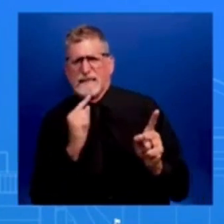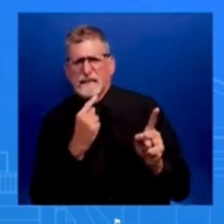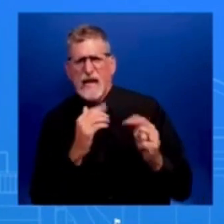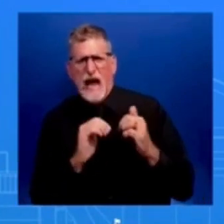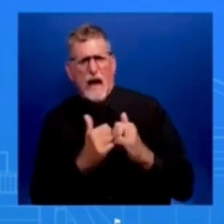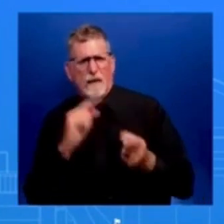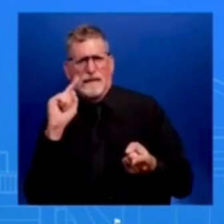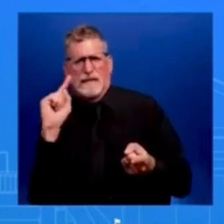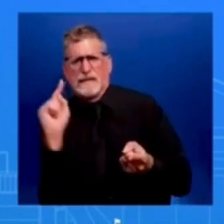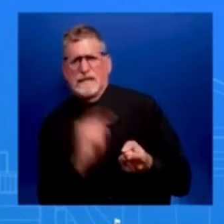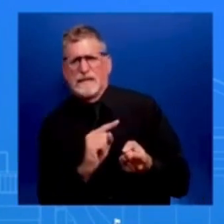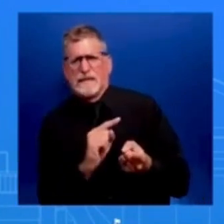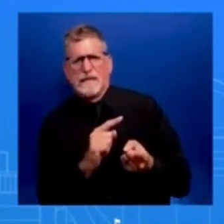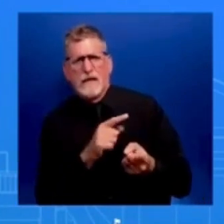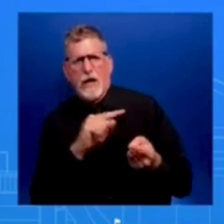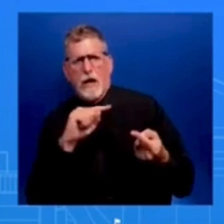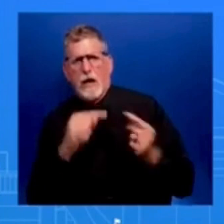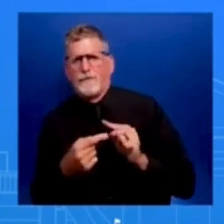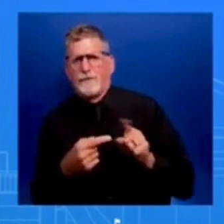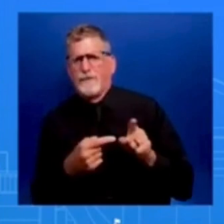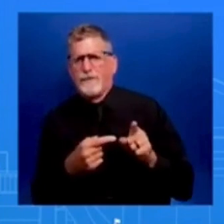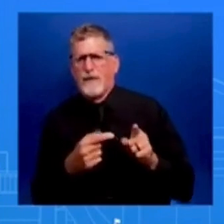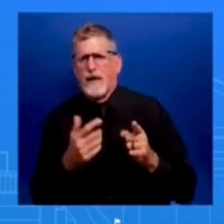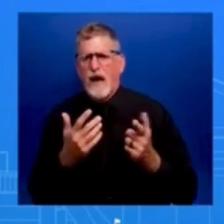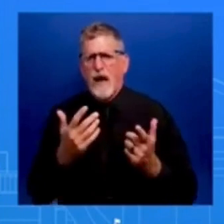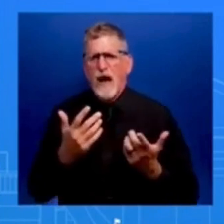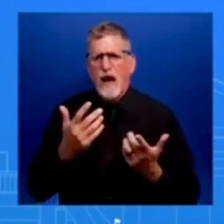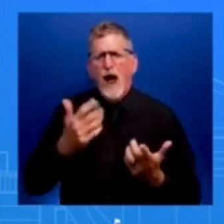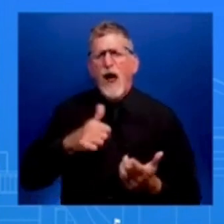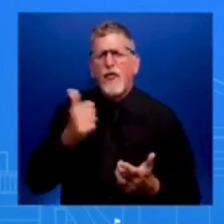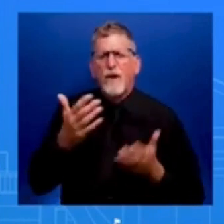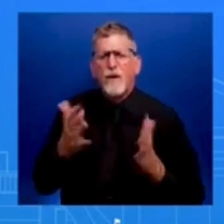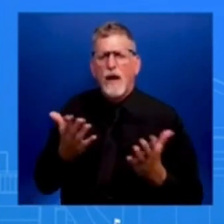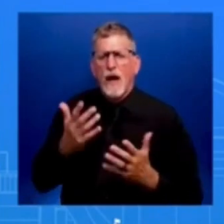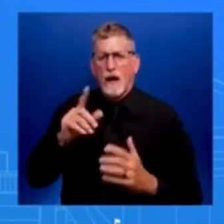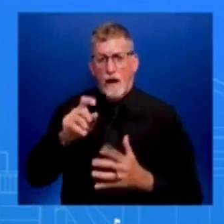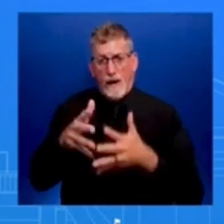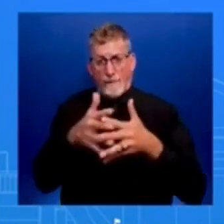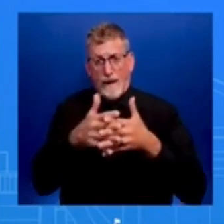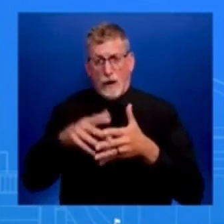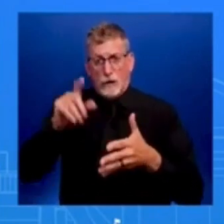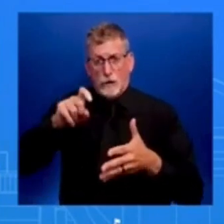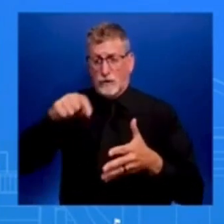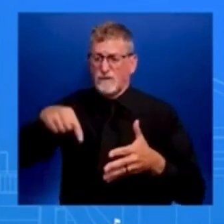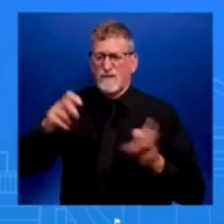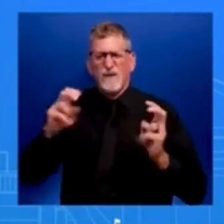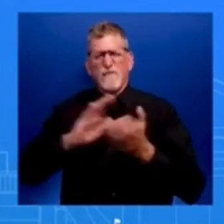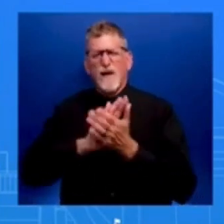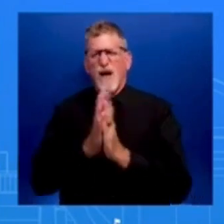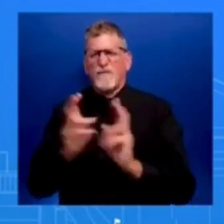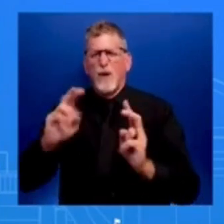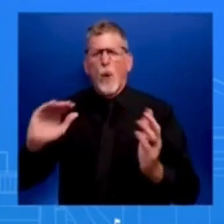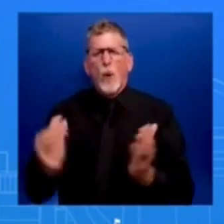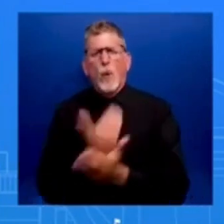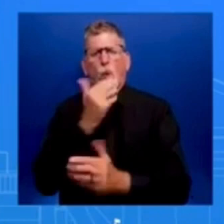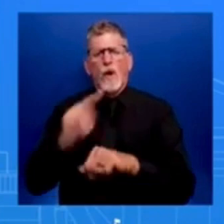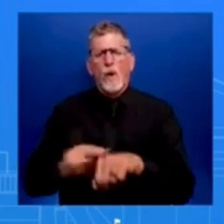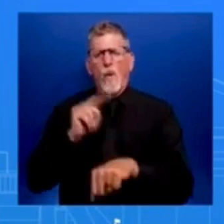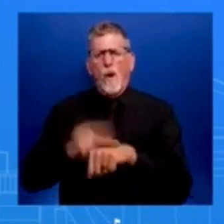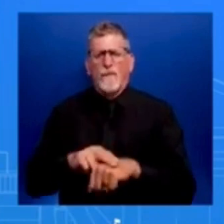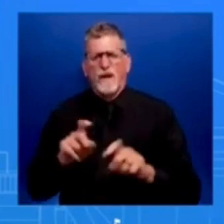Should Americans expect this to be the new normal in terms of? I mean, I'm not an expert in climate change, so I can't speak to